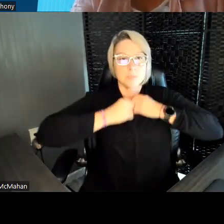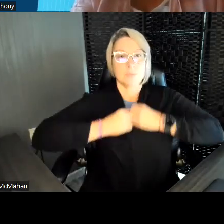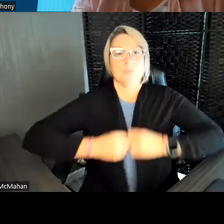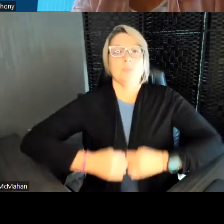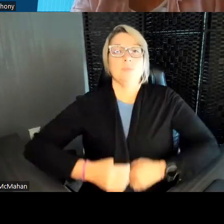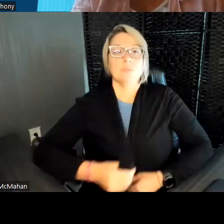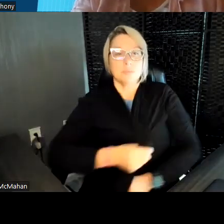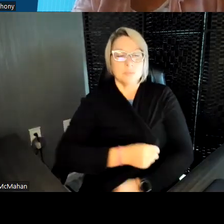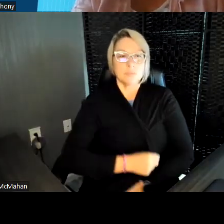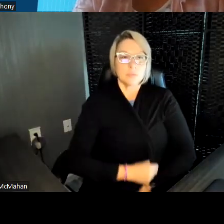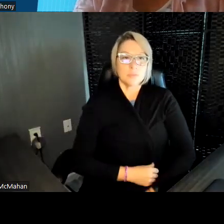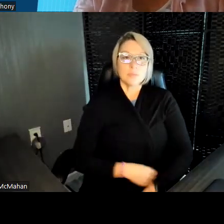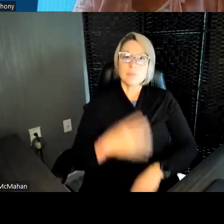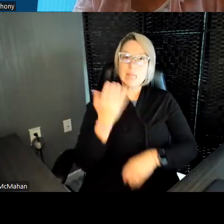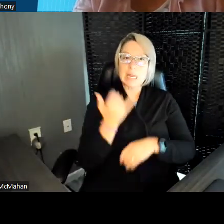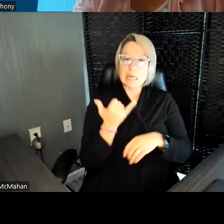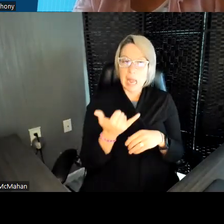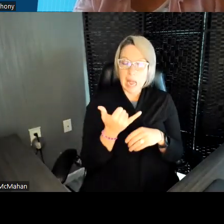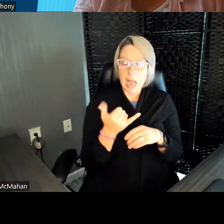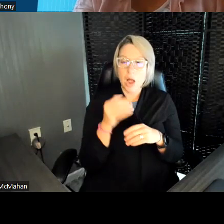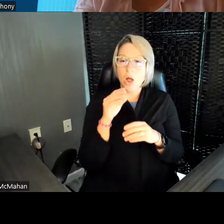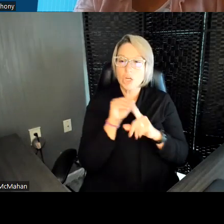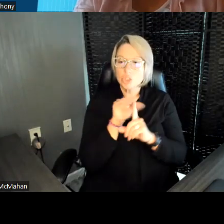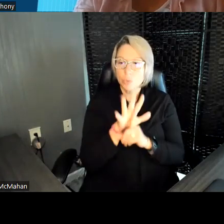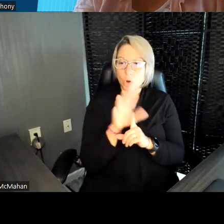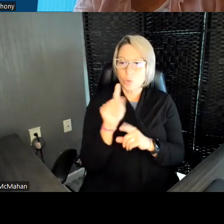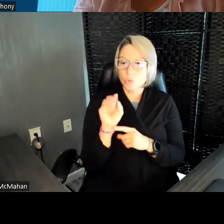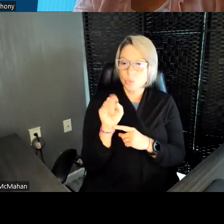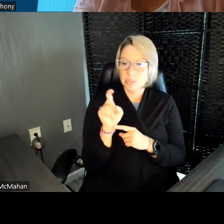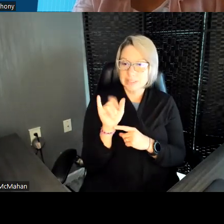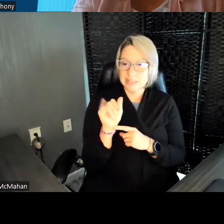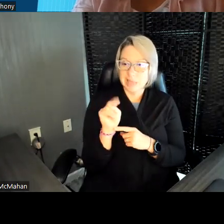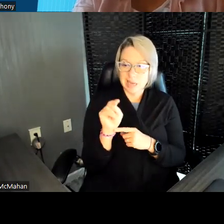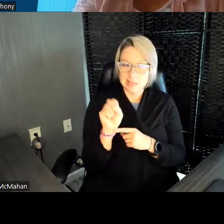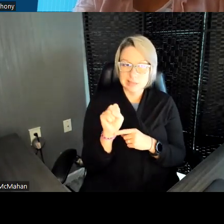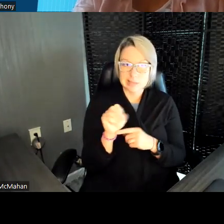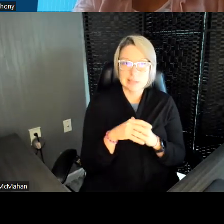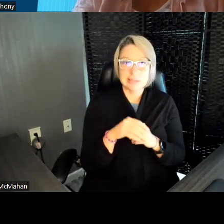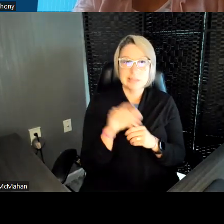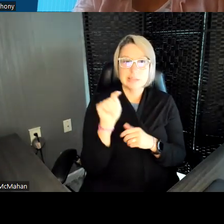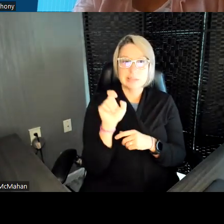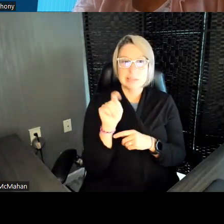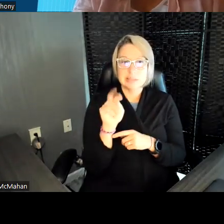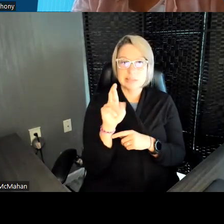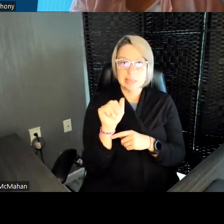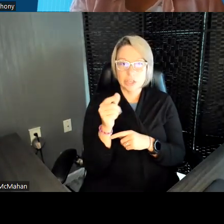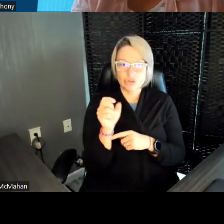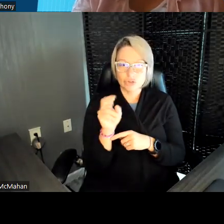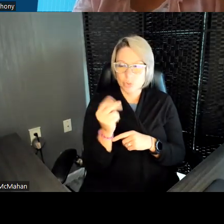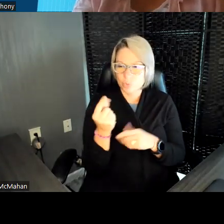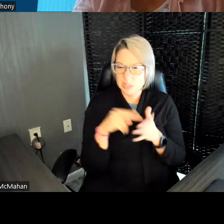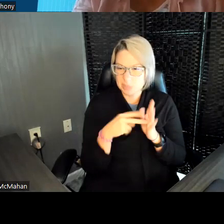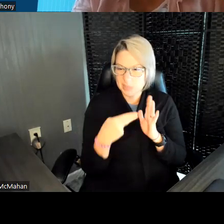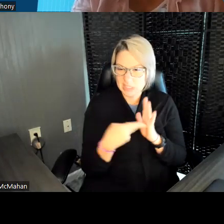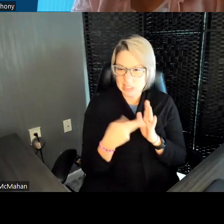about just prenatal exposure to toxins. So have you heard of that term, a teratogen? Do you know what that means? And then why do